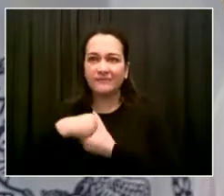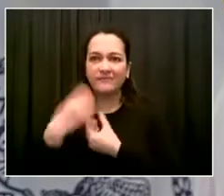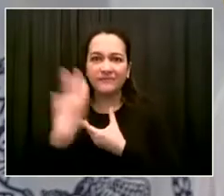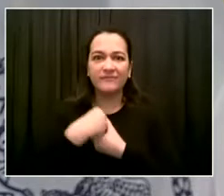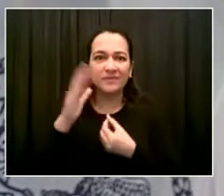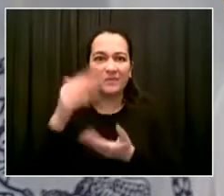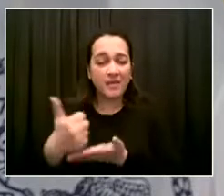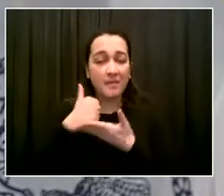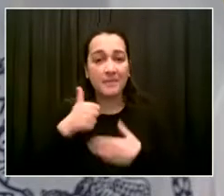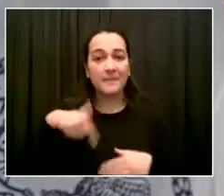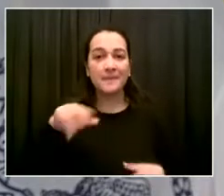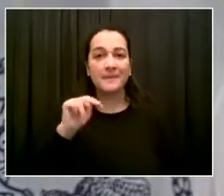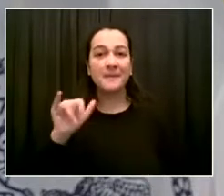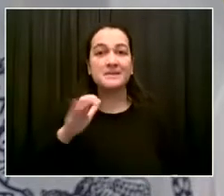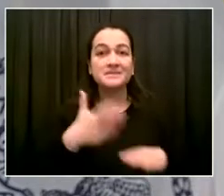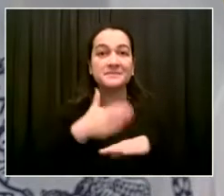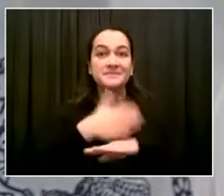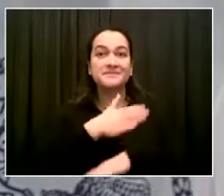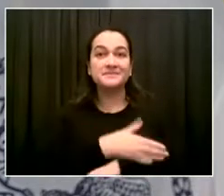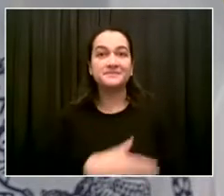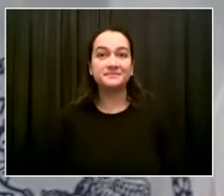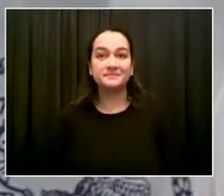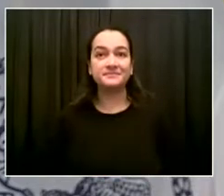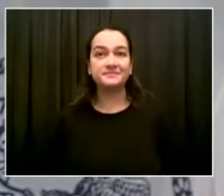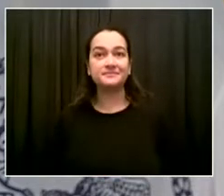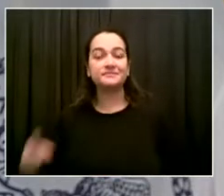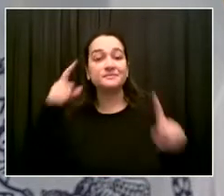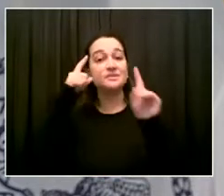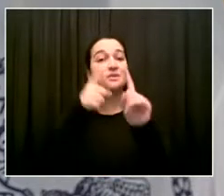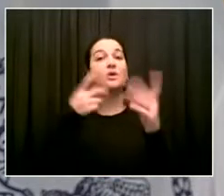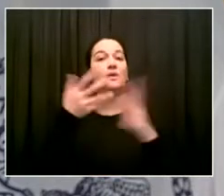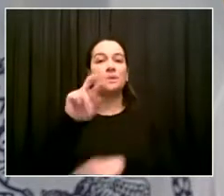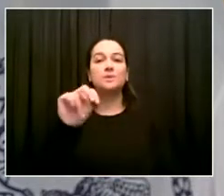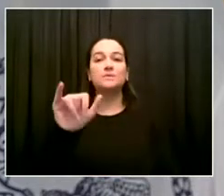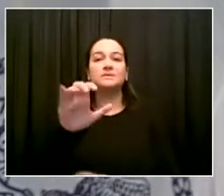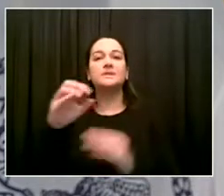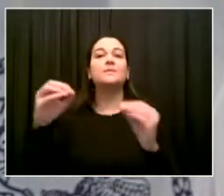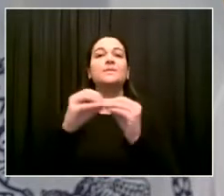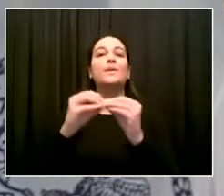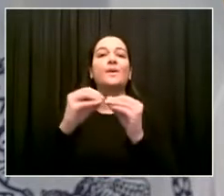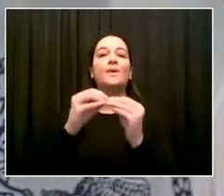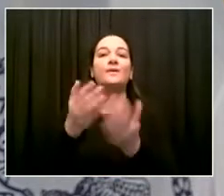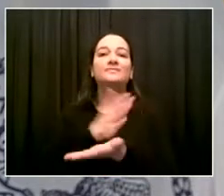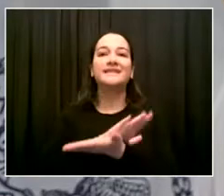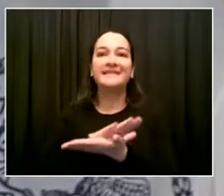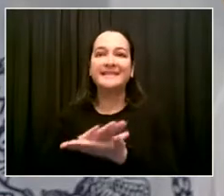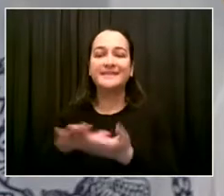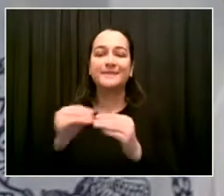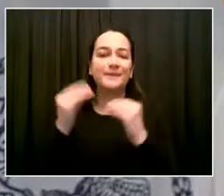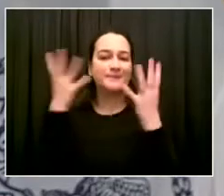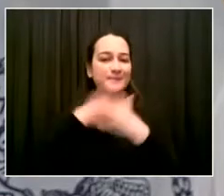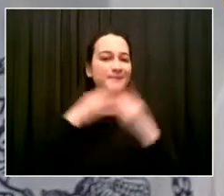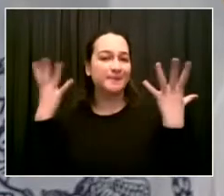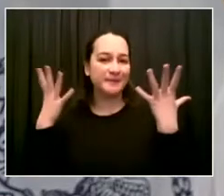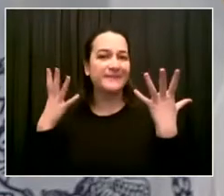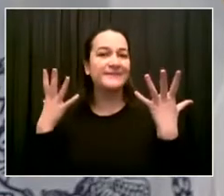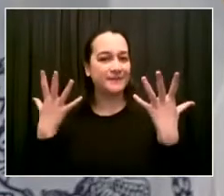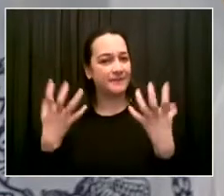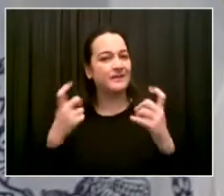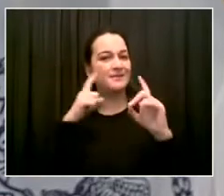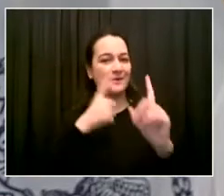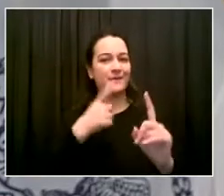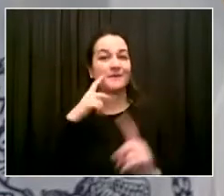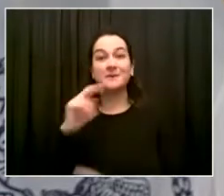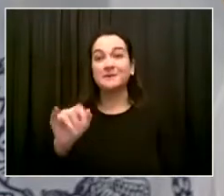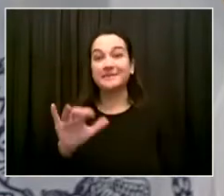and beautify them. And announcements are coming very soon on that front. So look, up to now, we've been talking about a